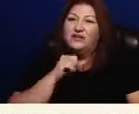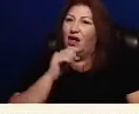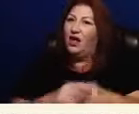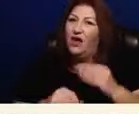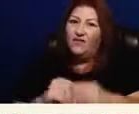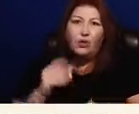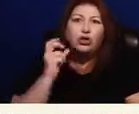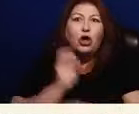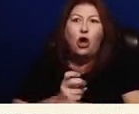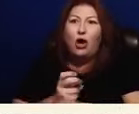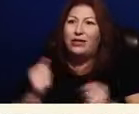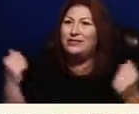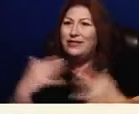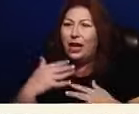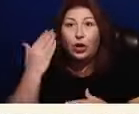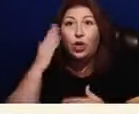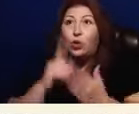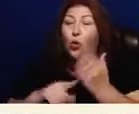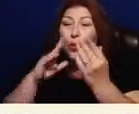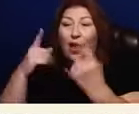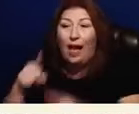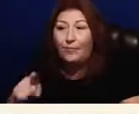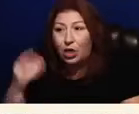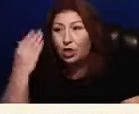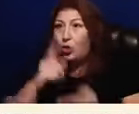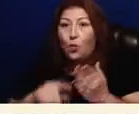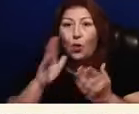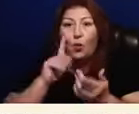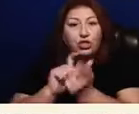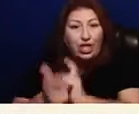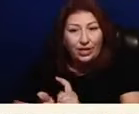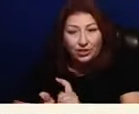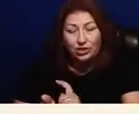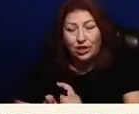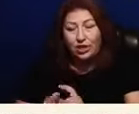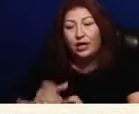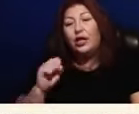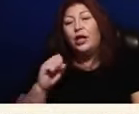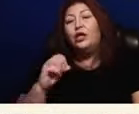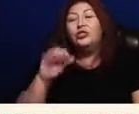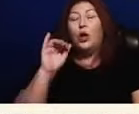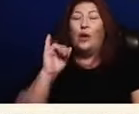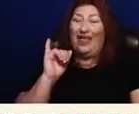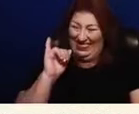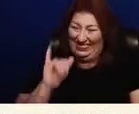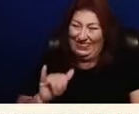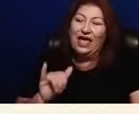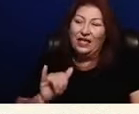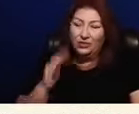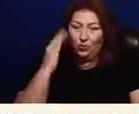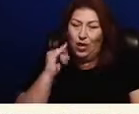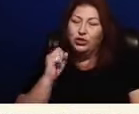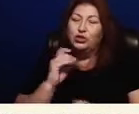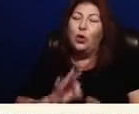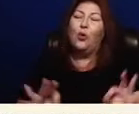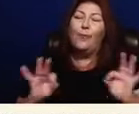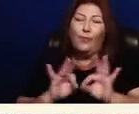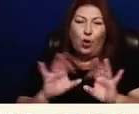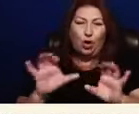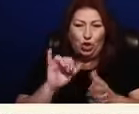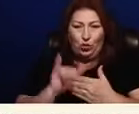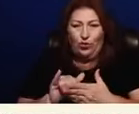scary because we don't know what's going to happen. We don't know what's going to change. And that's why it is so important to do that in